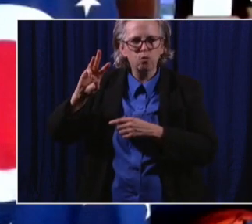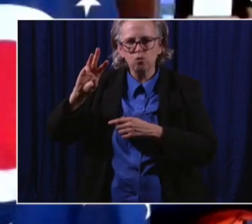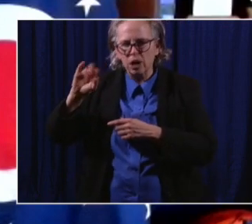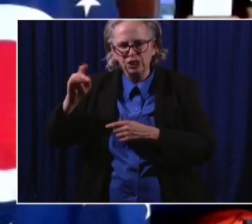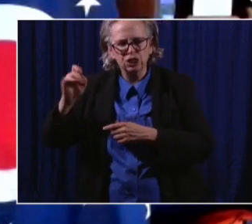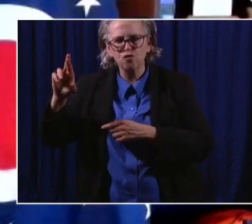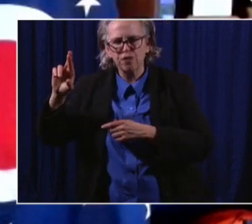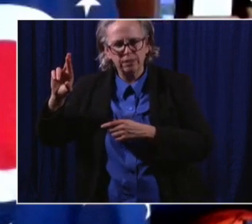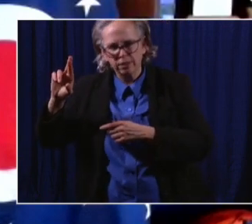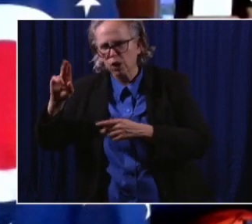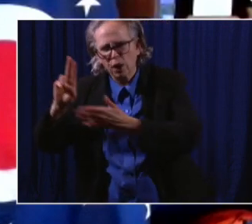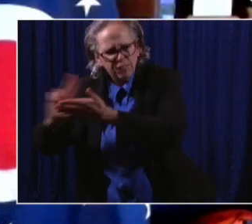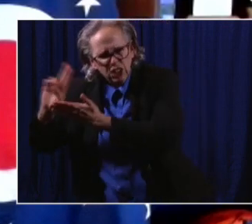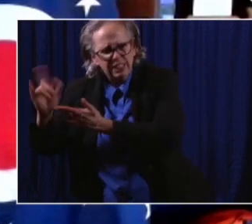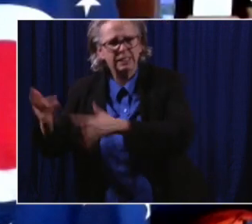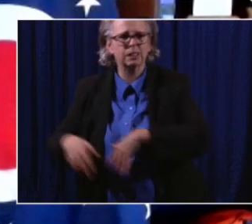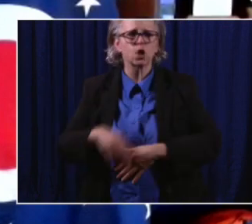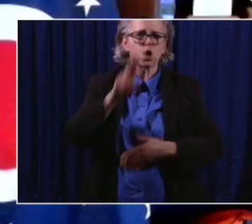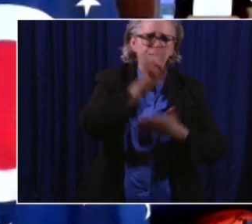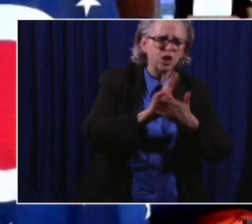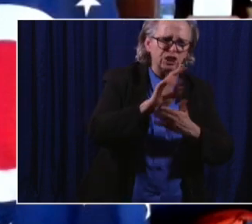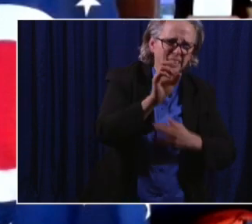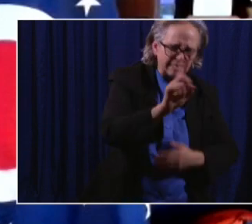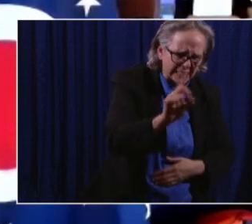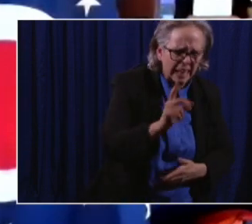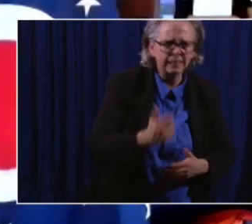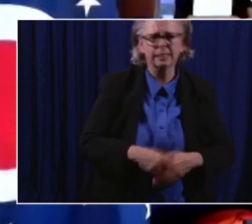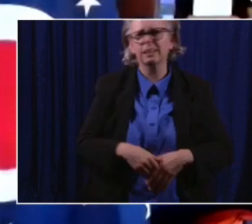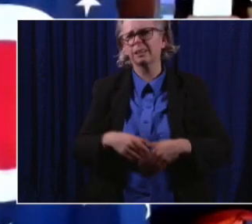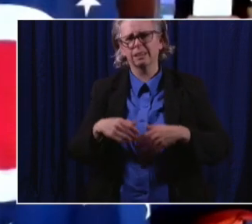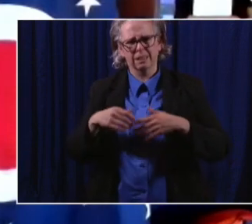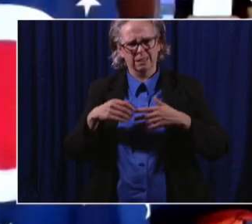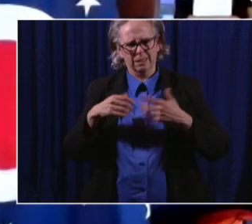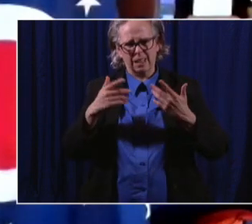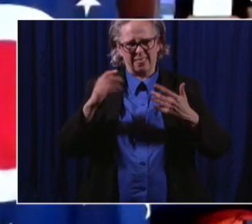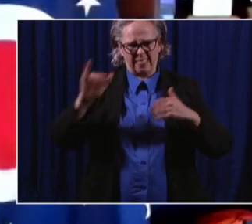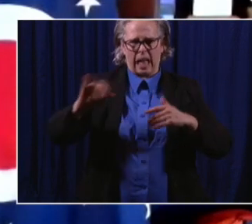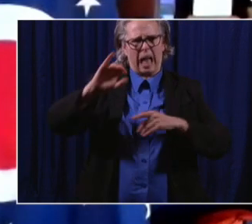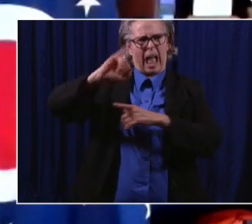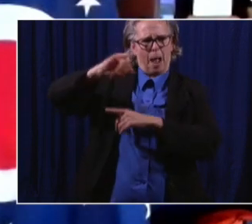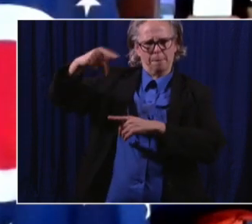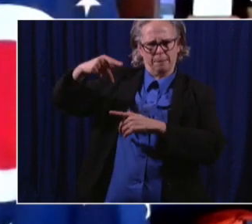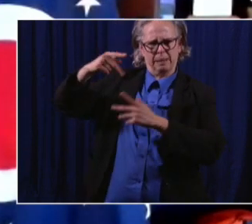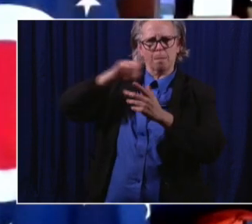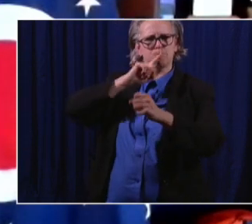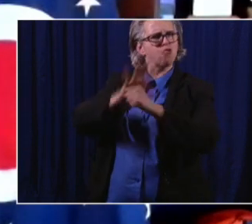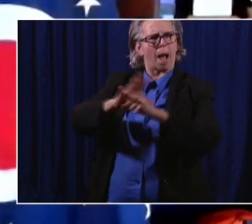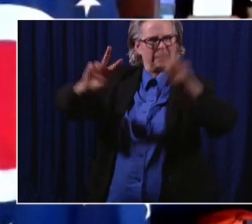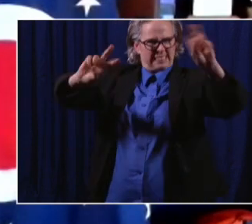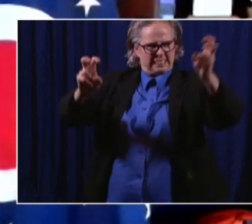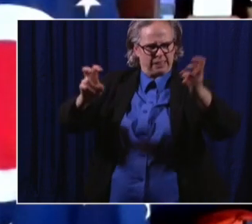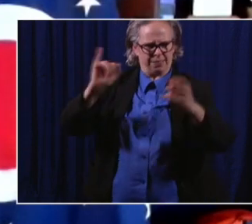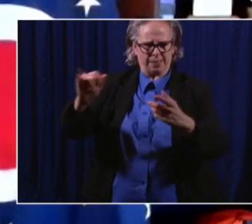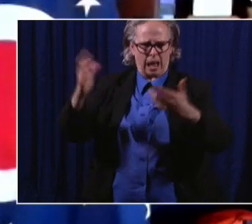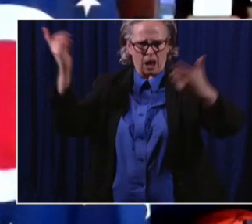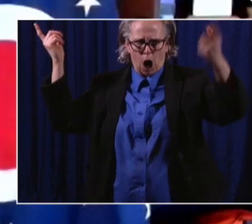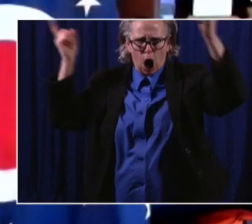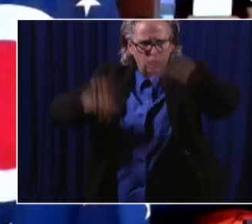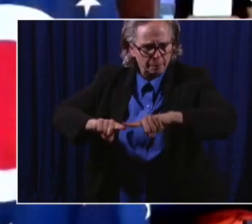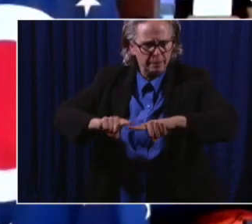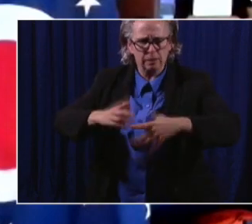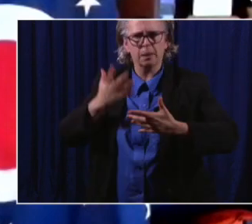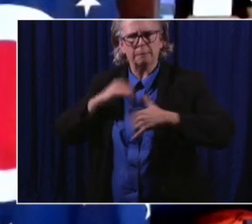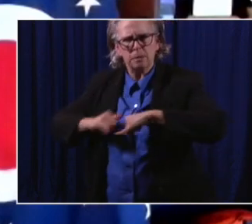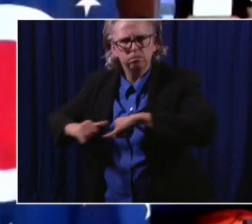Dayton. And the IP Promise was a uniform, transparent way of taking this